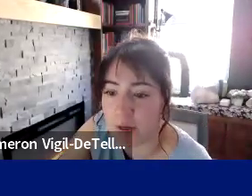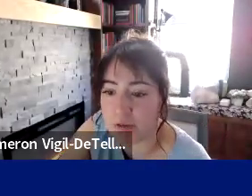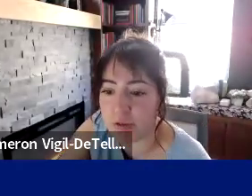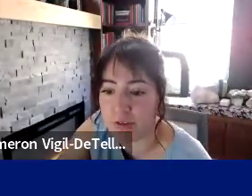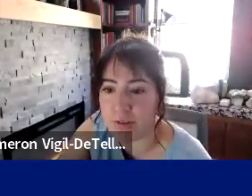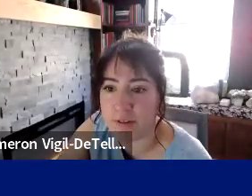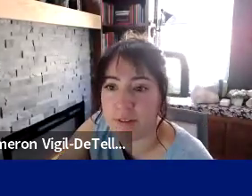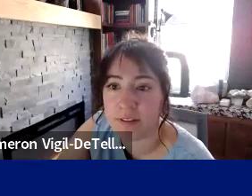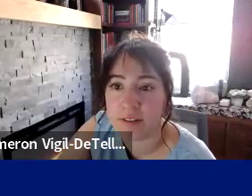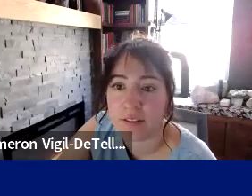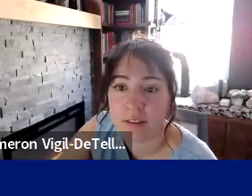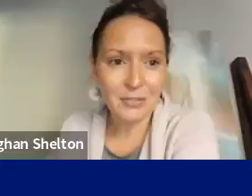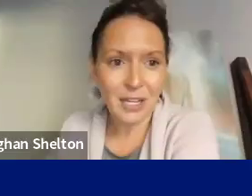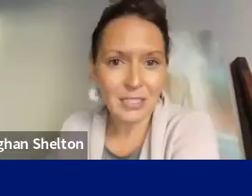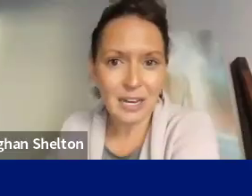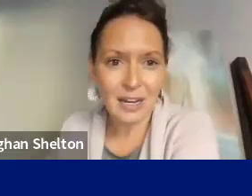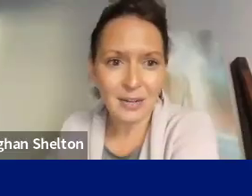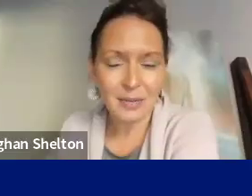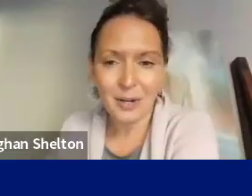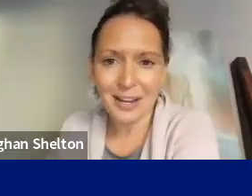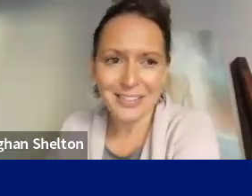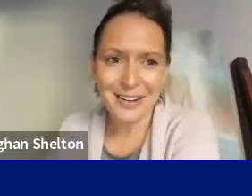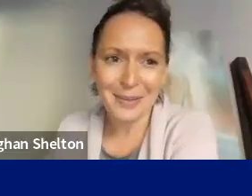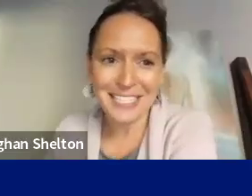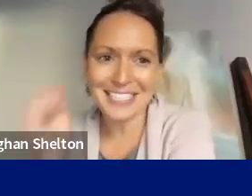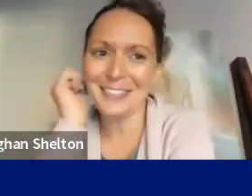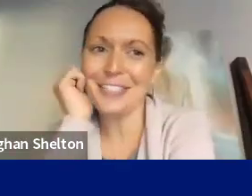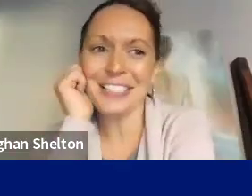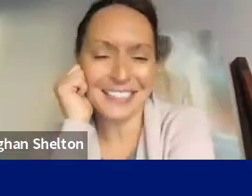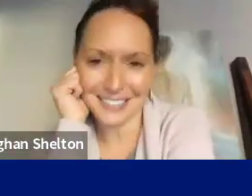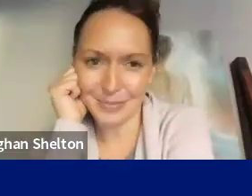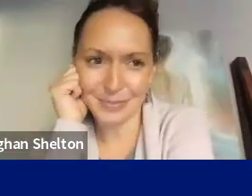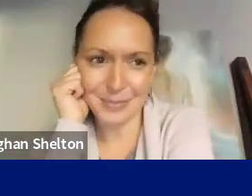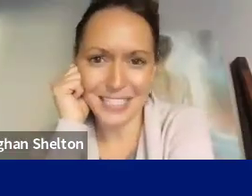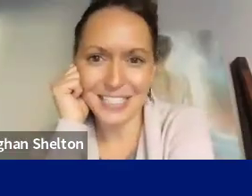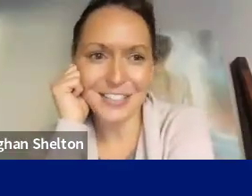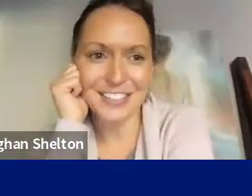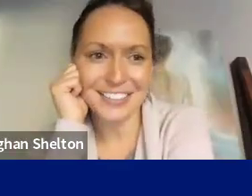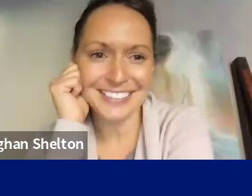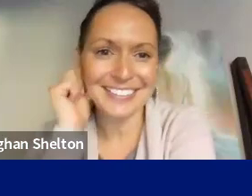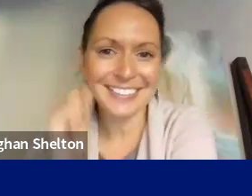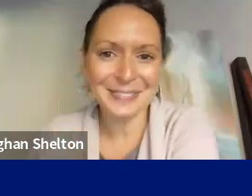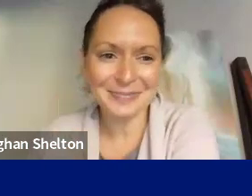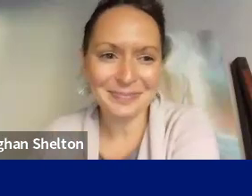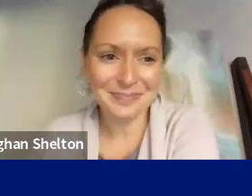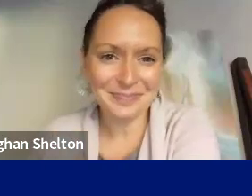have any questions. Perfect. Okay, then I'll pass it to you to pass it to